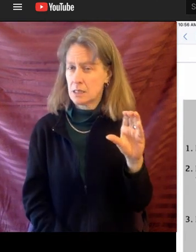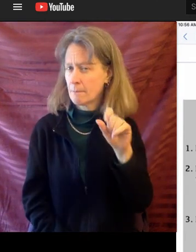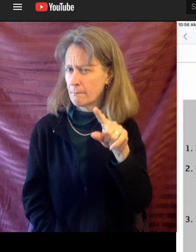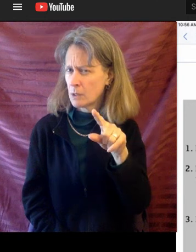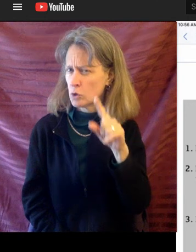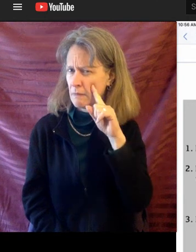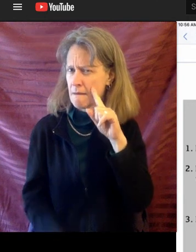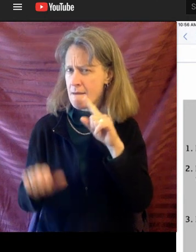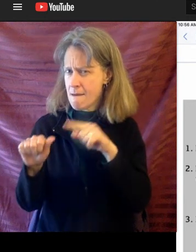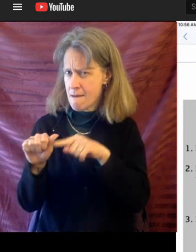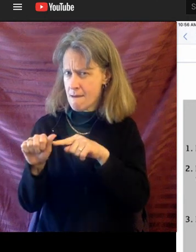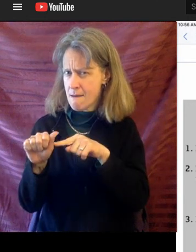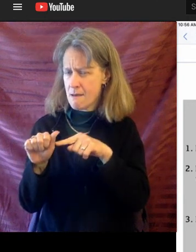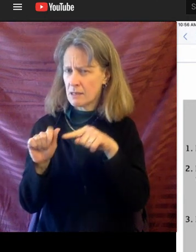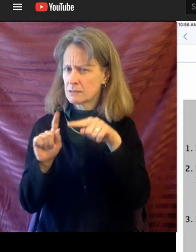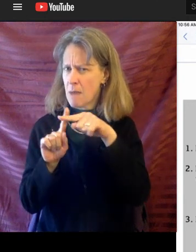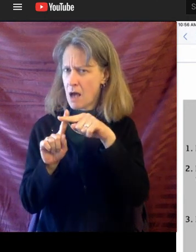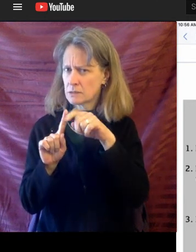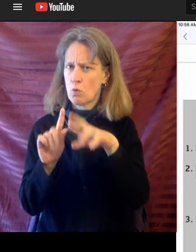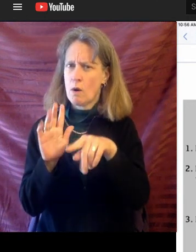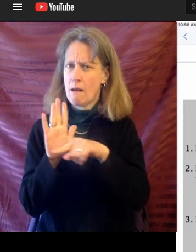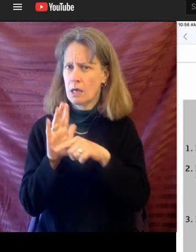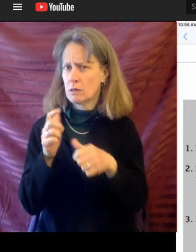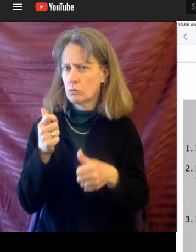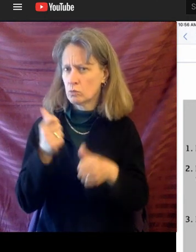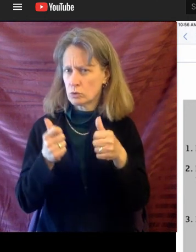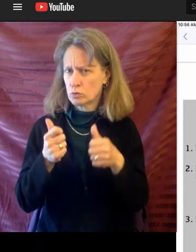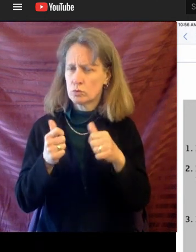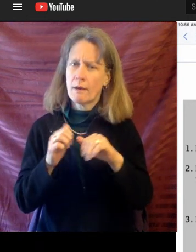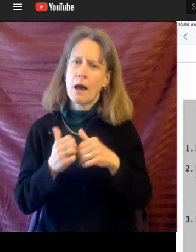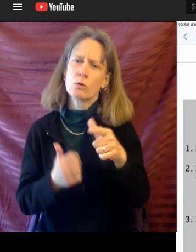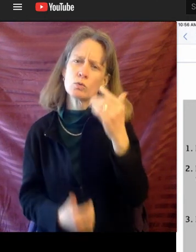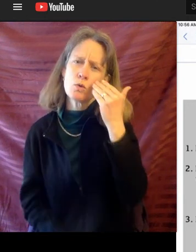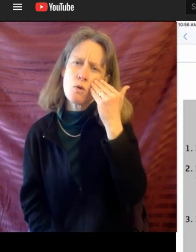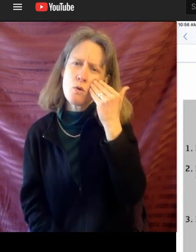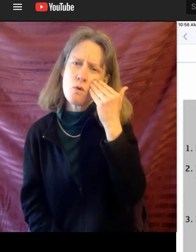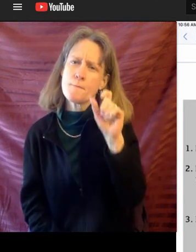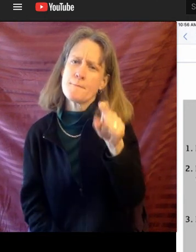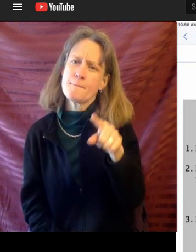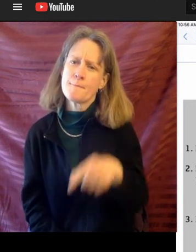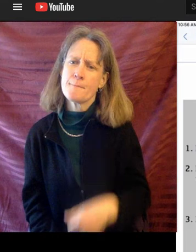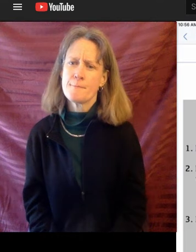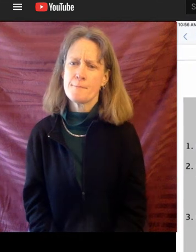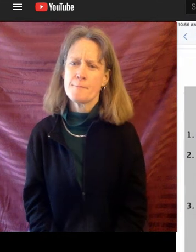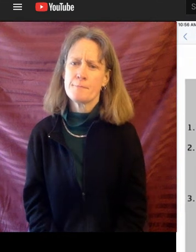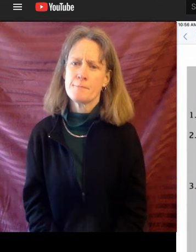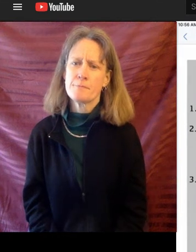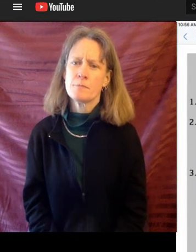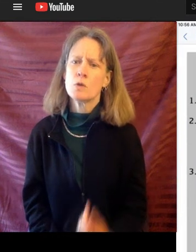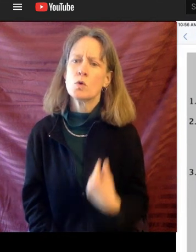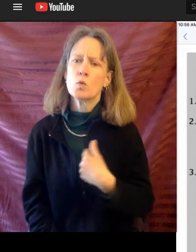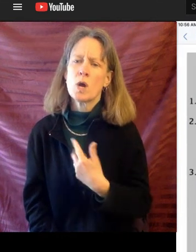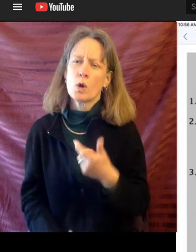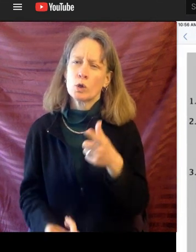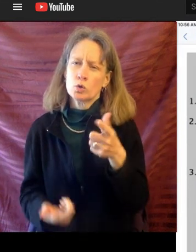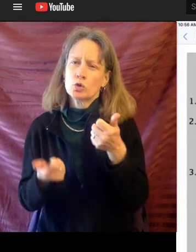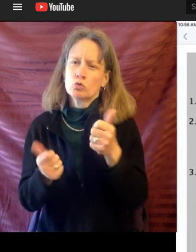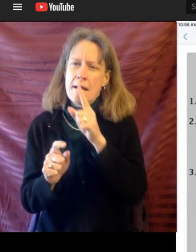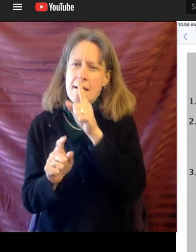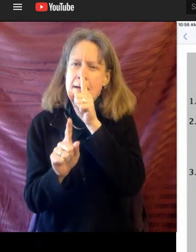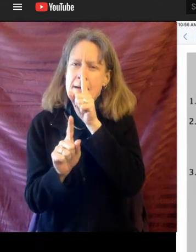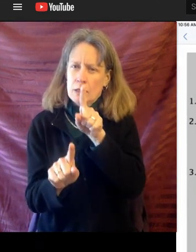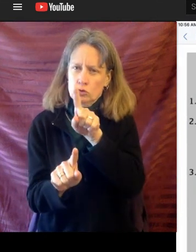negative? How do you know? we want you to try and answer this